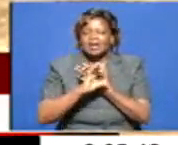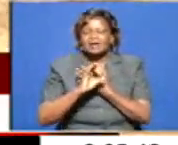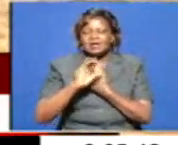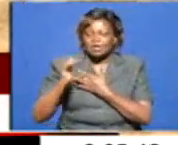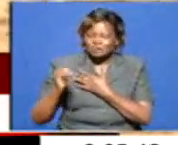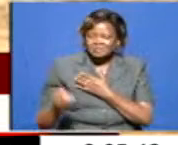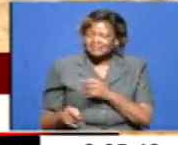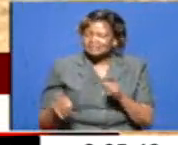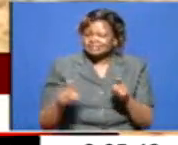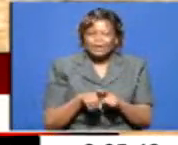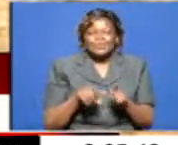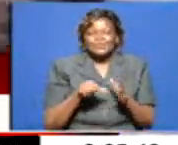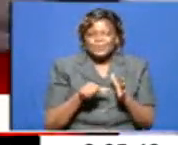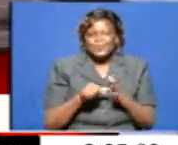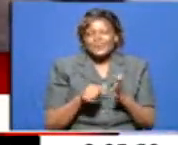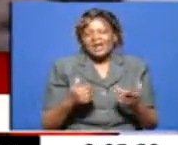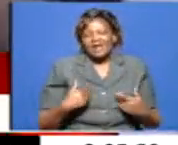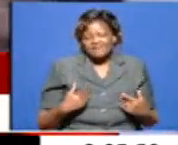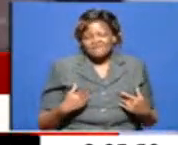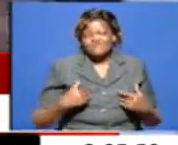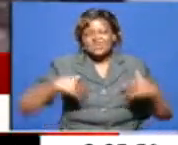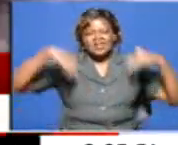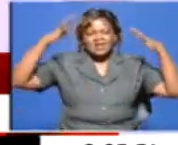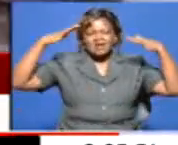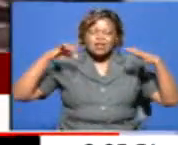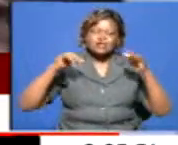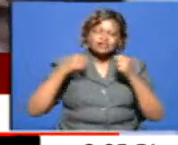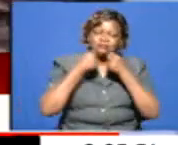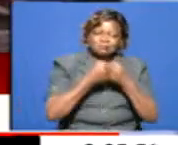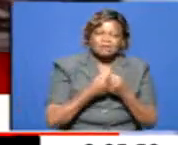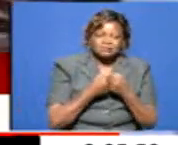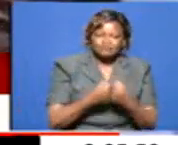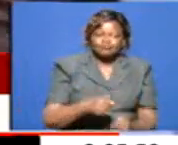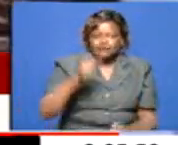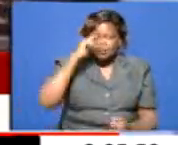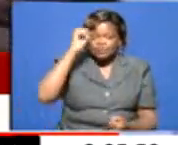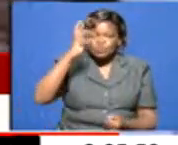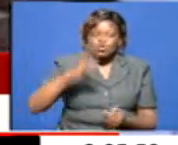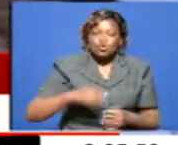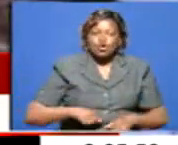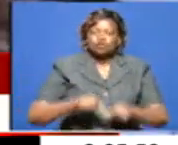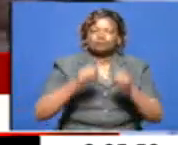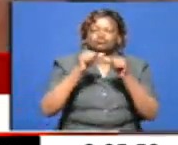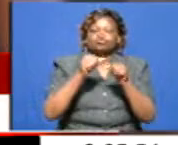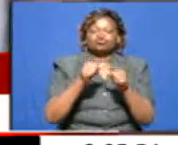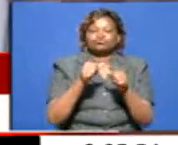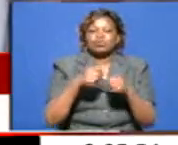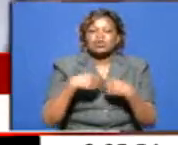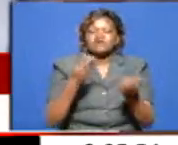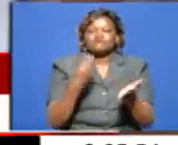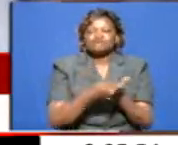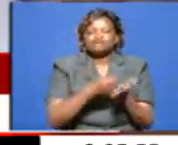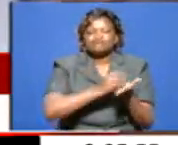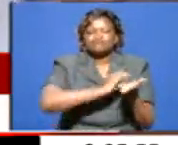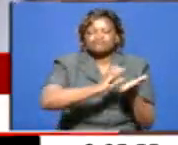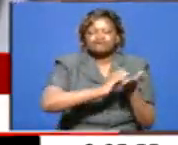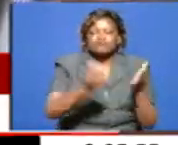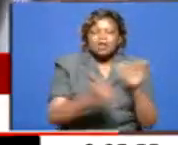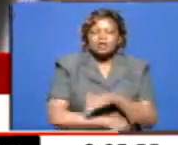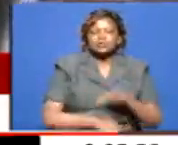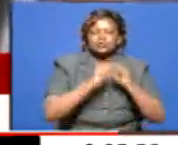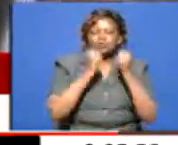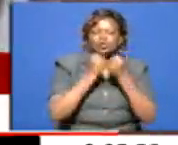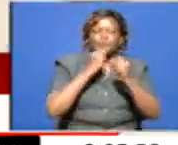fate amid low rainfall. Meanwhile, the government will continue streamlining disbursements under social protection